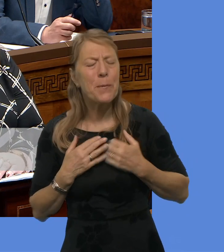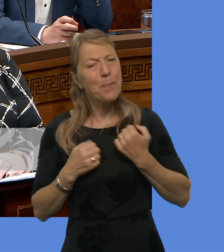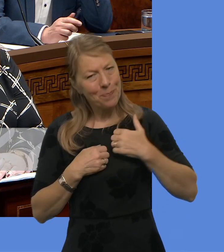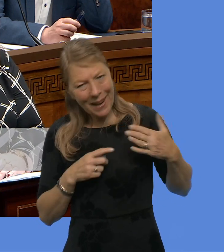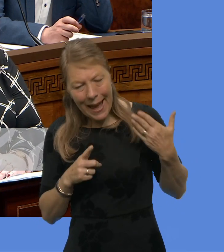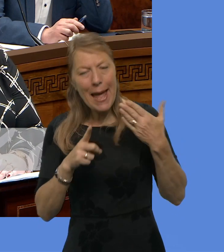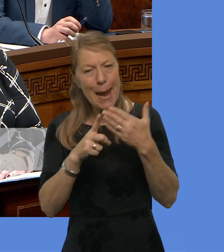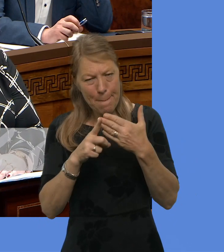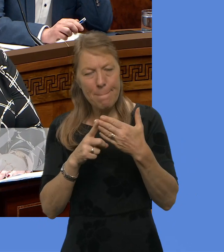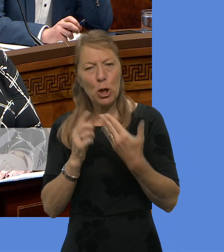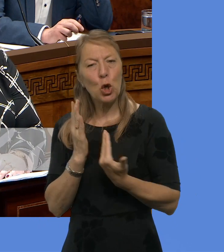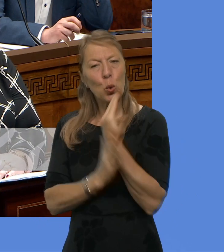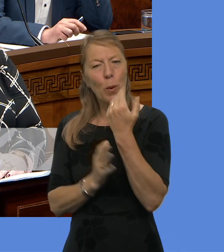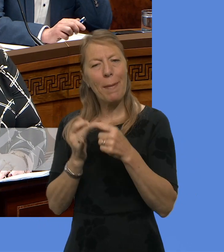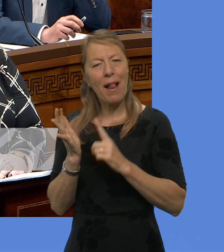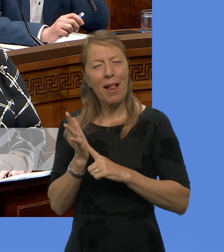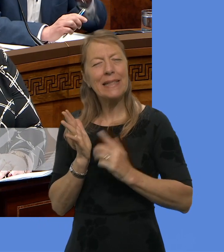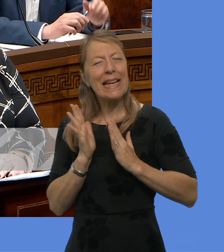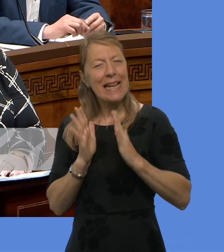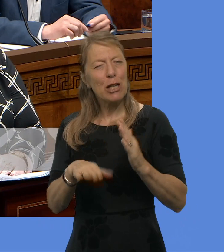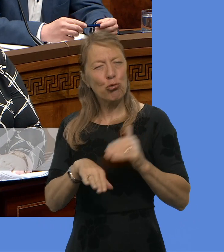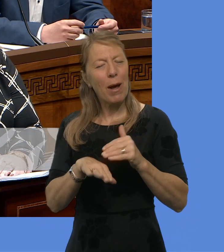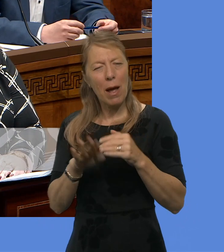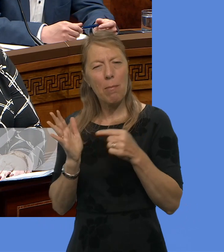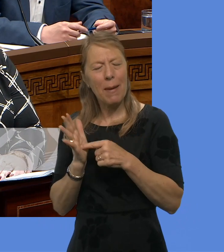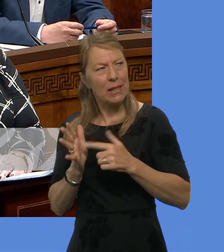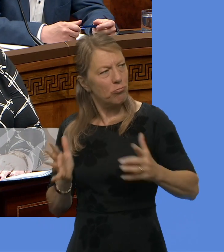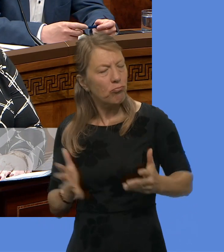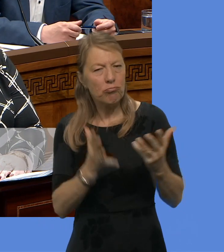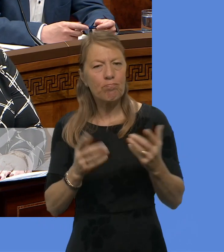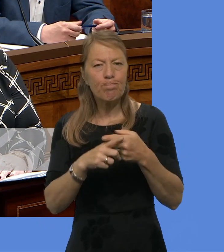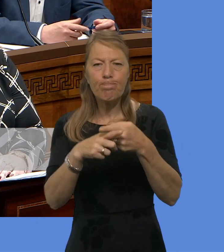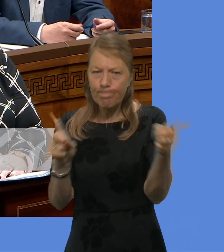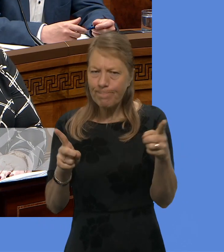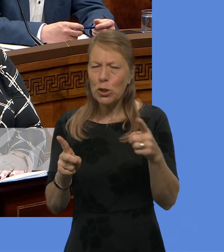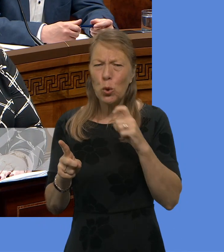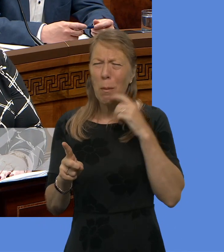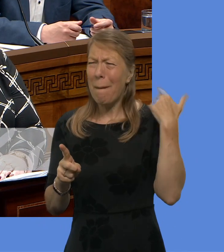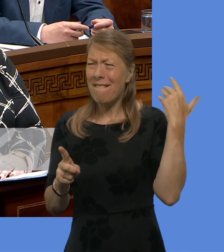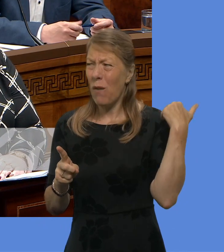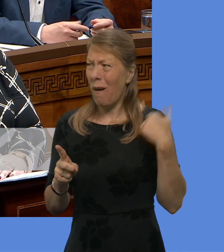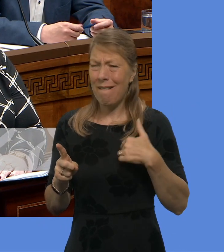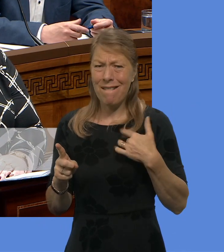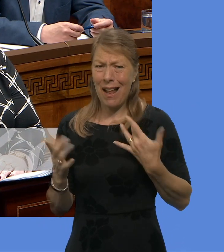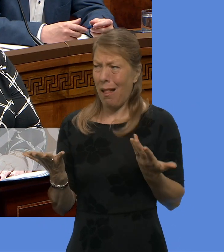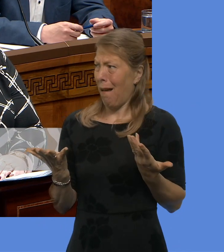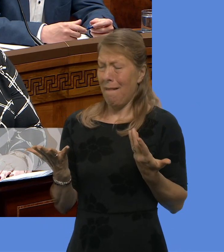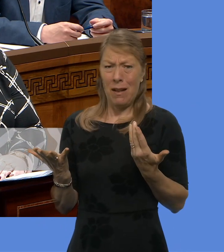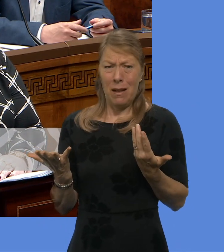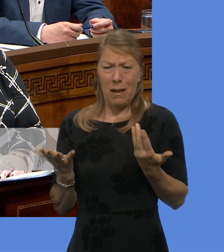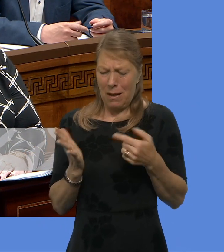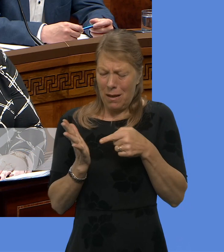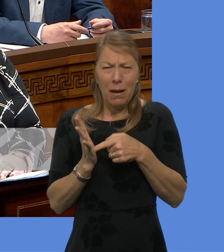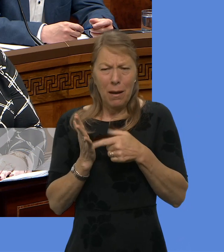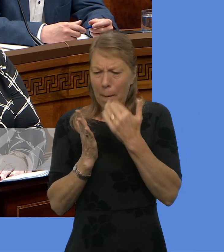increase confidence in the justice system from those who may otherwise feel that they are not able to have the reasons for their crime properly addressed in